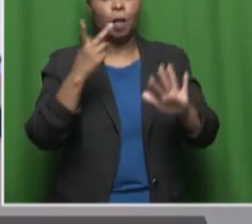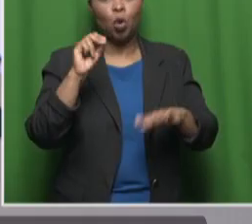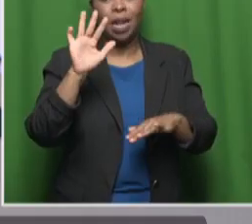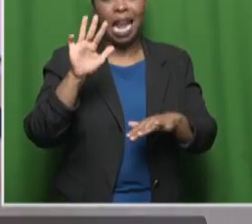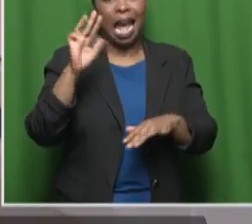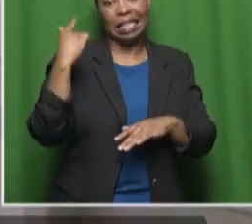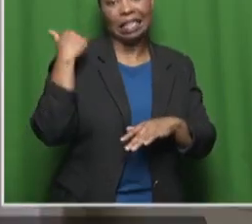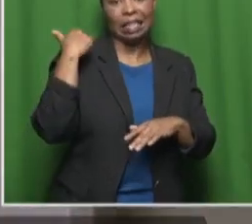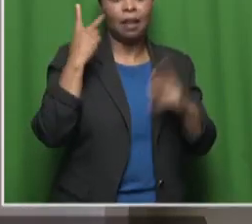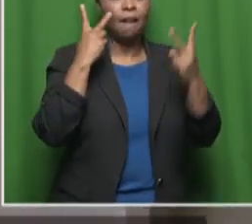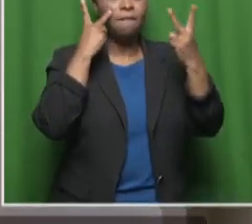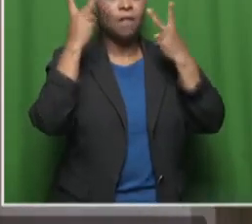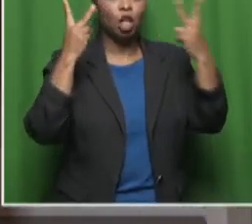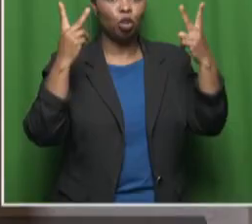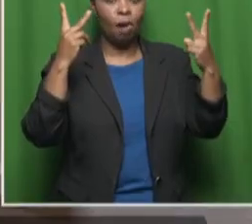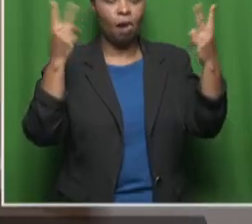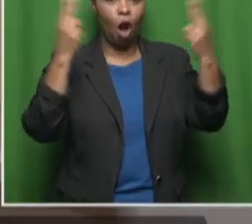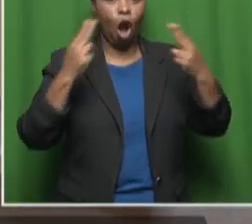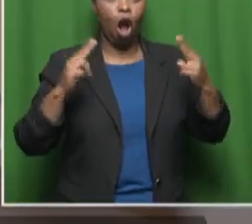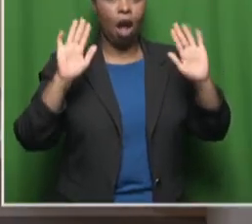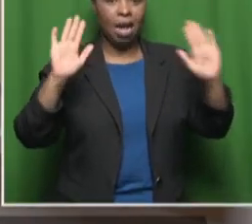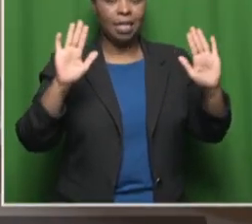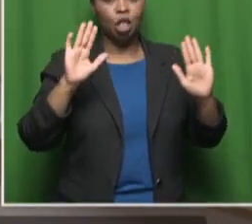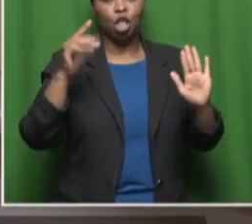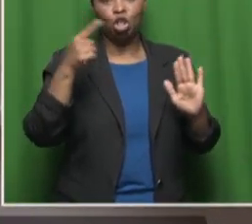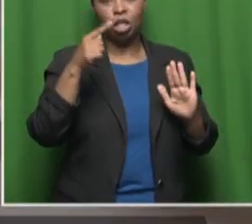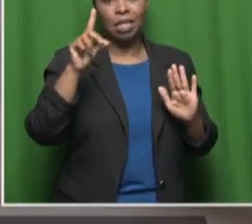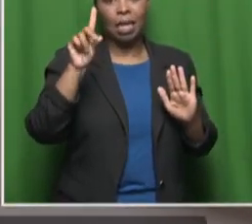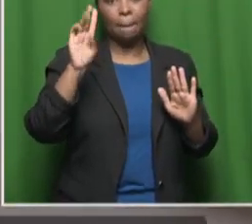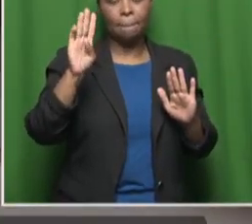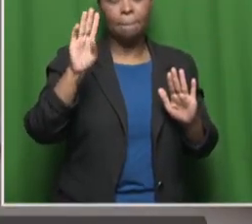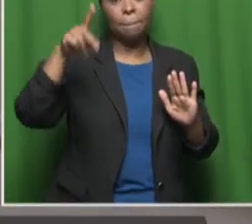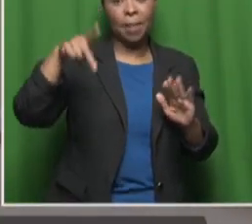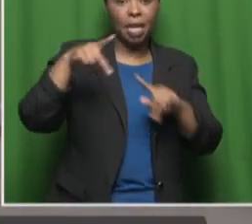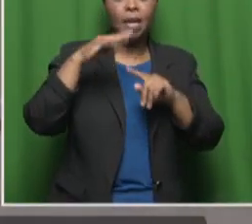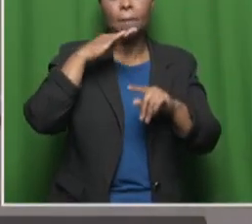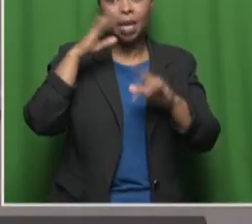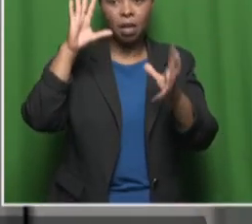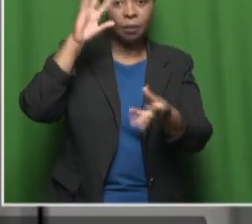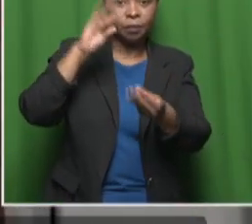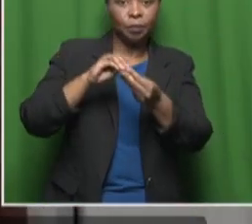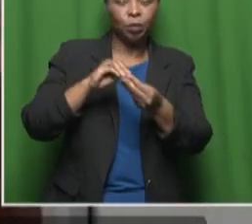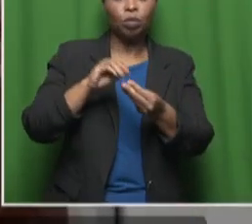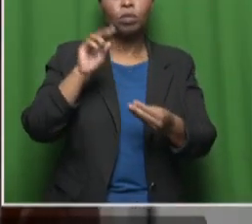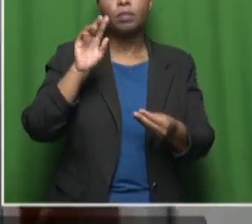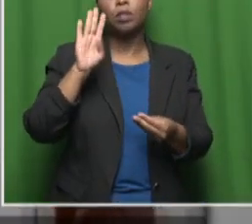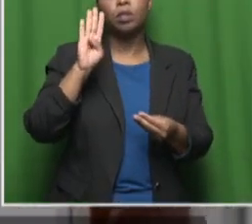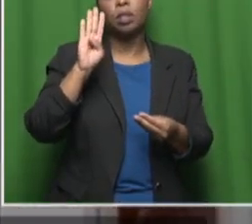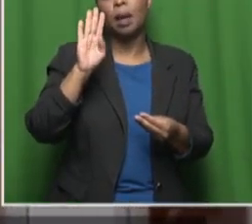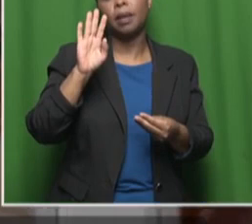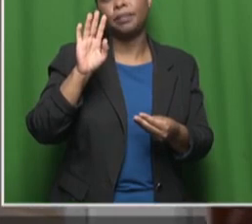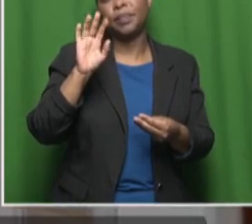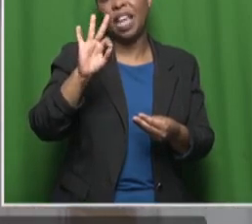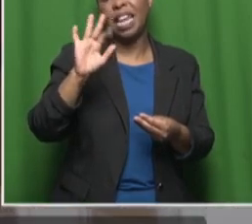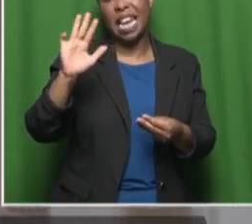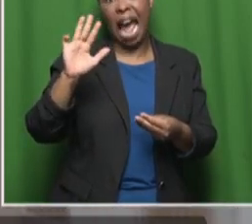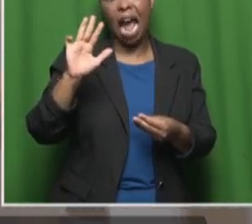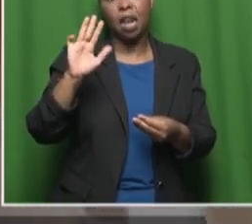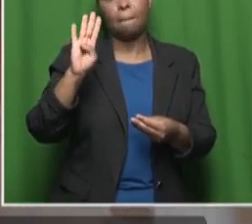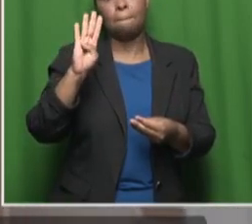of visual arts to the GDP was around 2 billion. That's grown to 13.9 billion. So